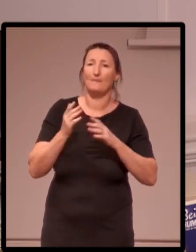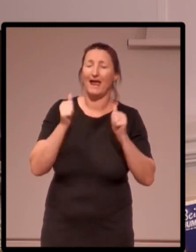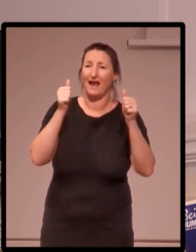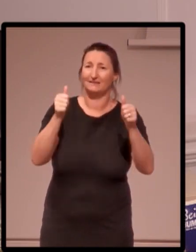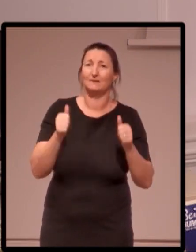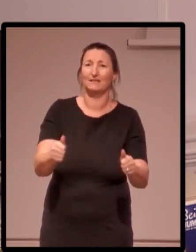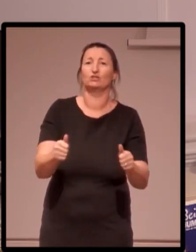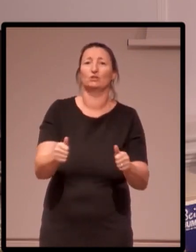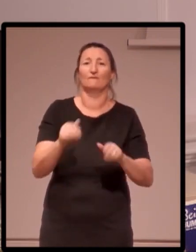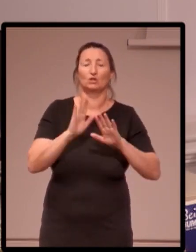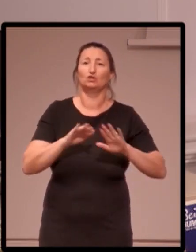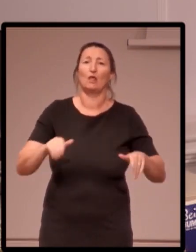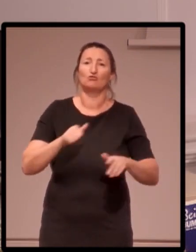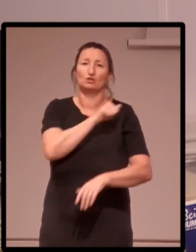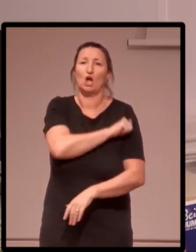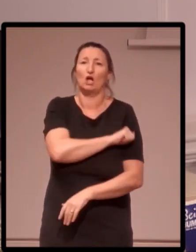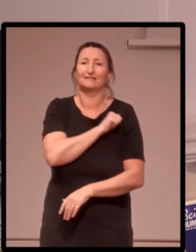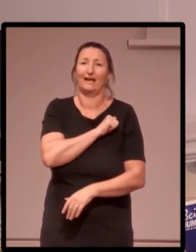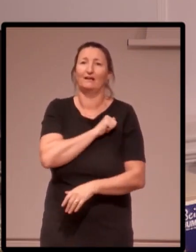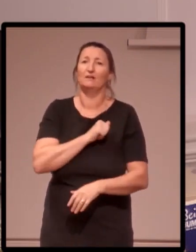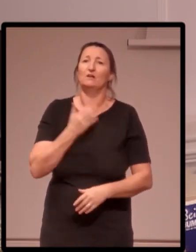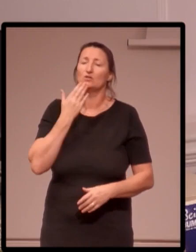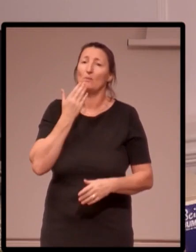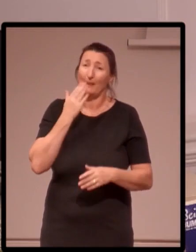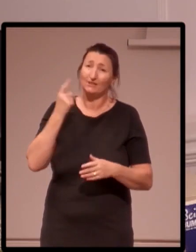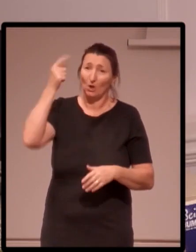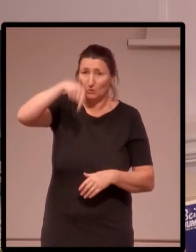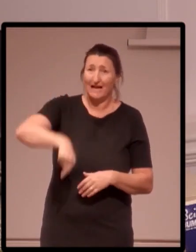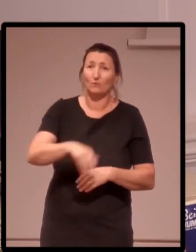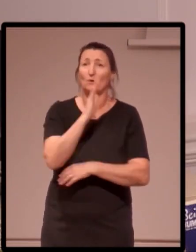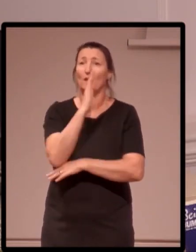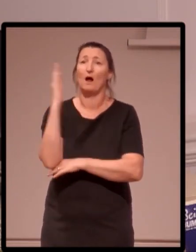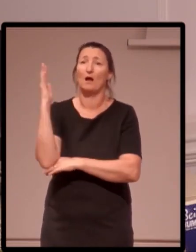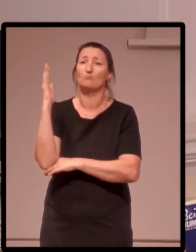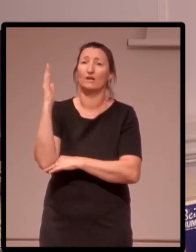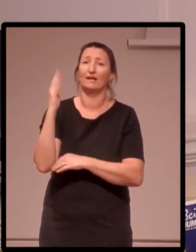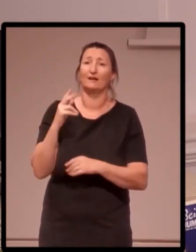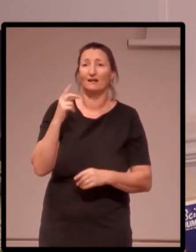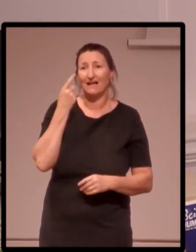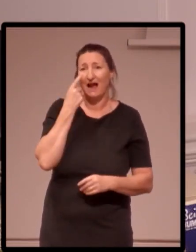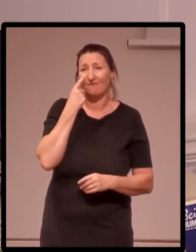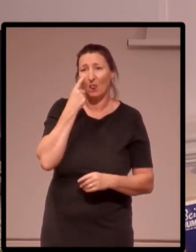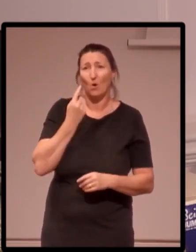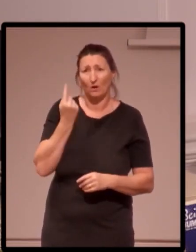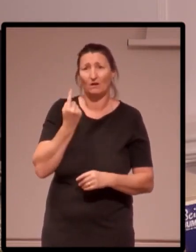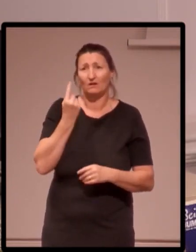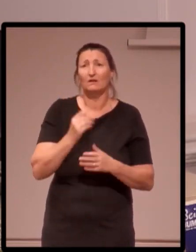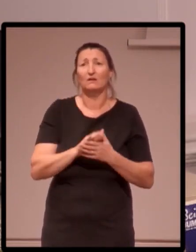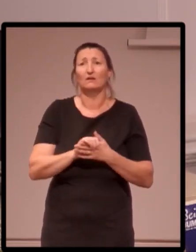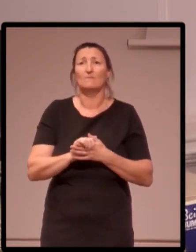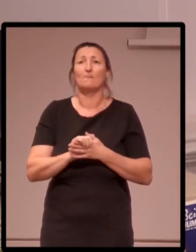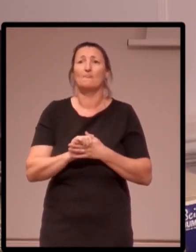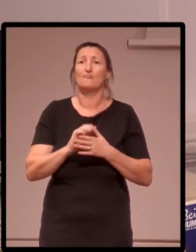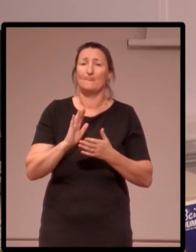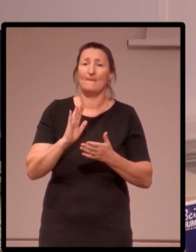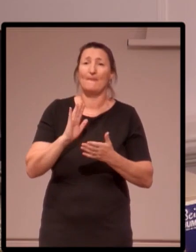of children and young people's nursing. If you've not, please do try and get down to the library and have a look at that. And I've had the